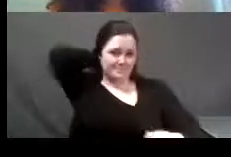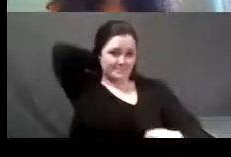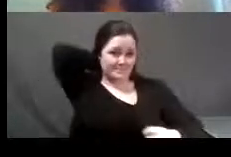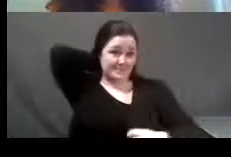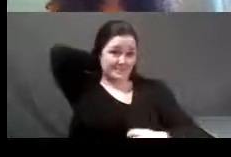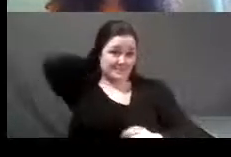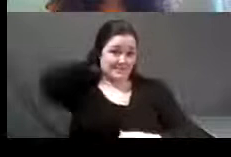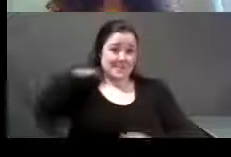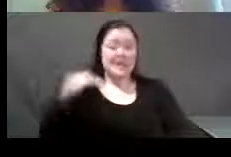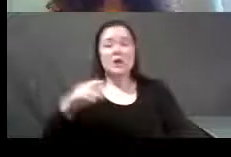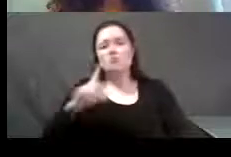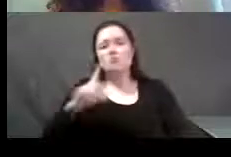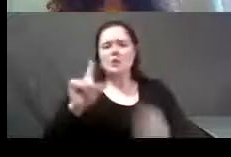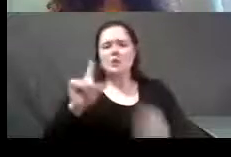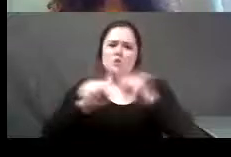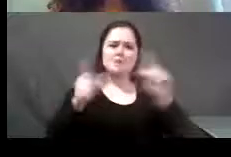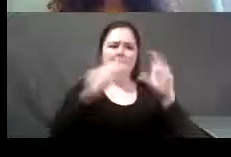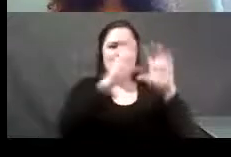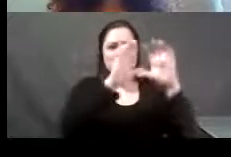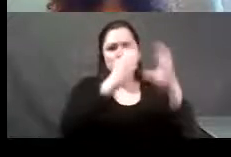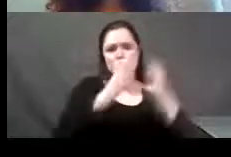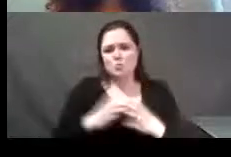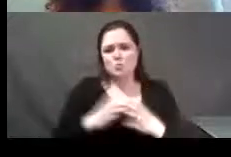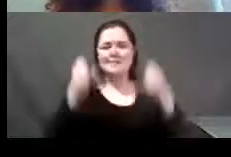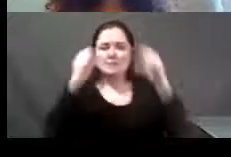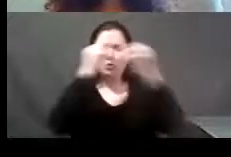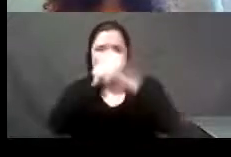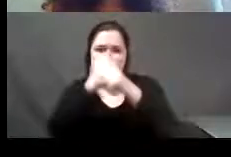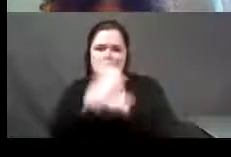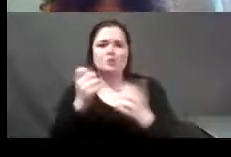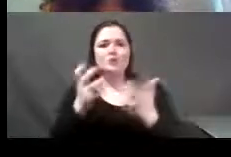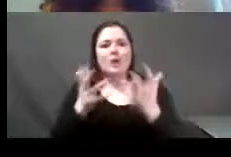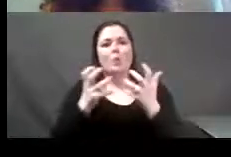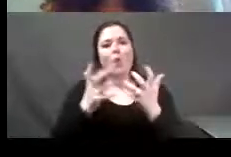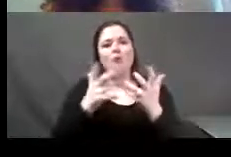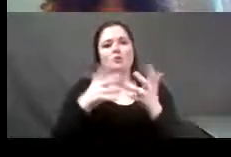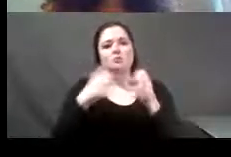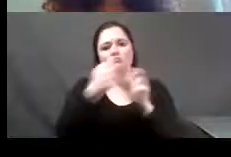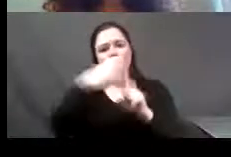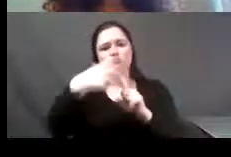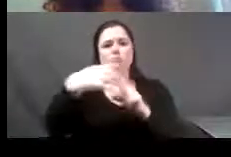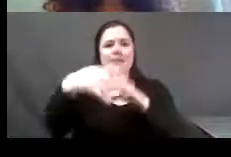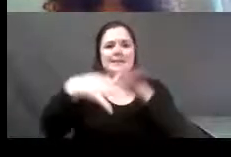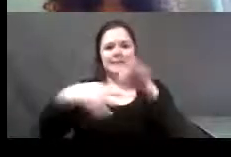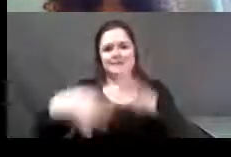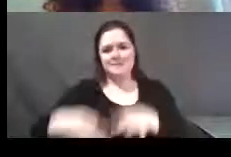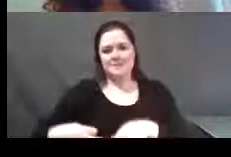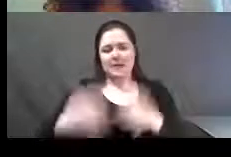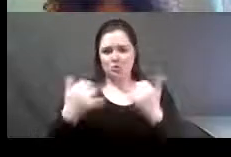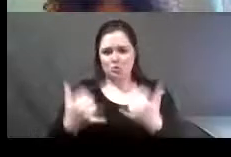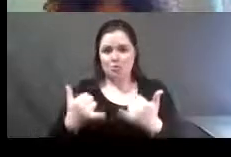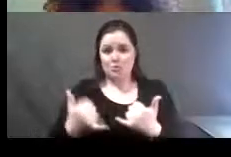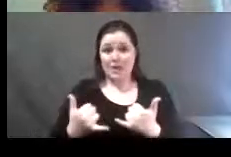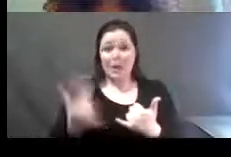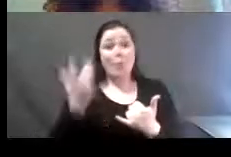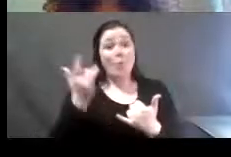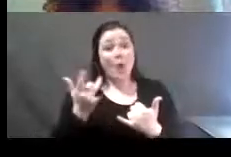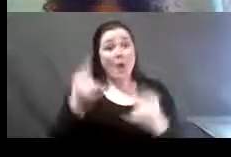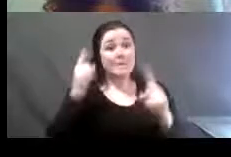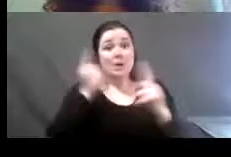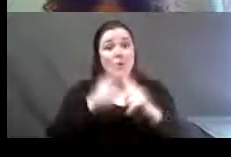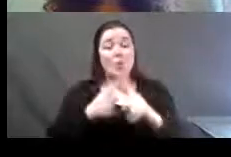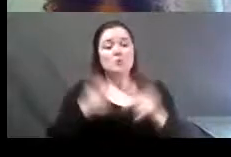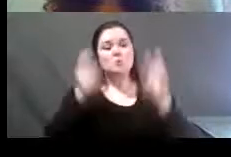different tools and strategies that I wanted to explain today, in hopes that it could be